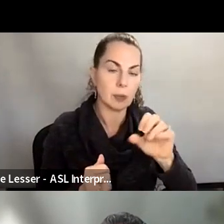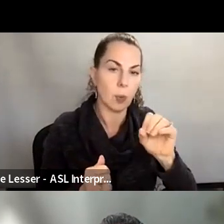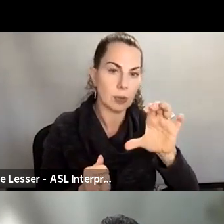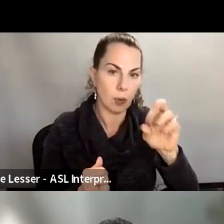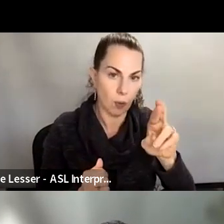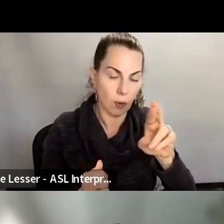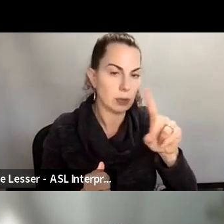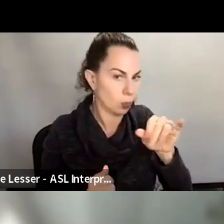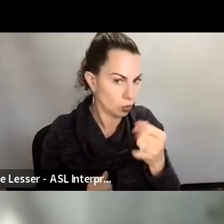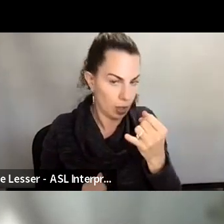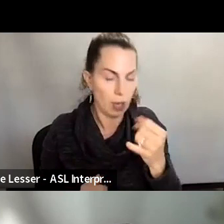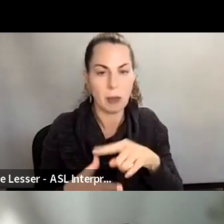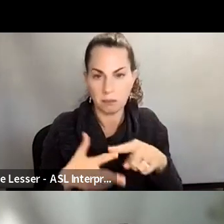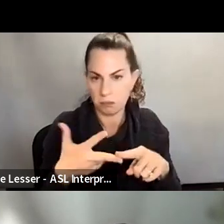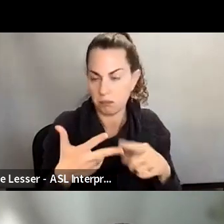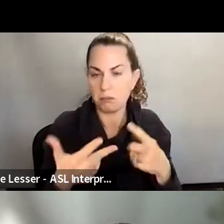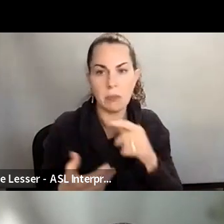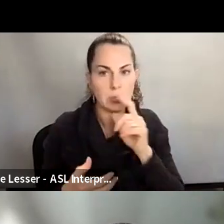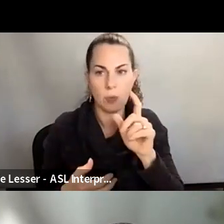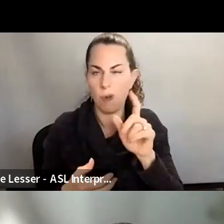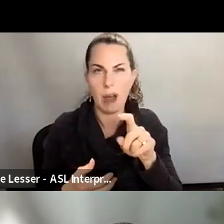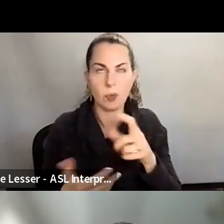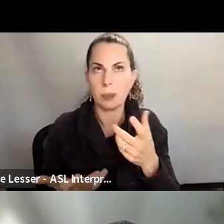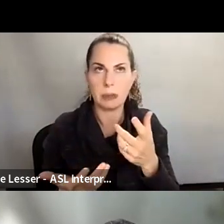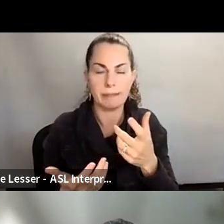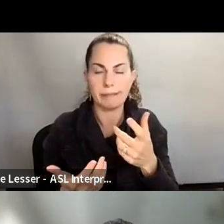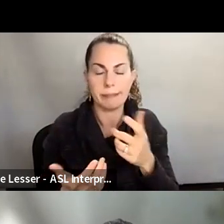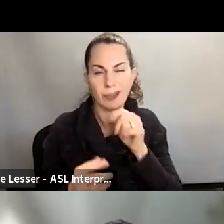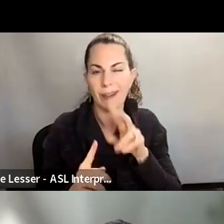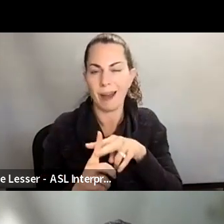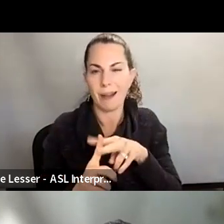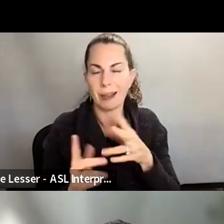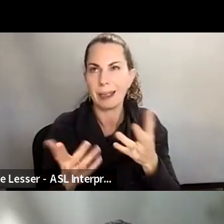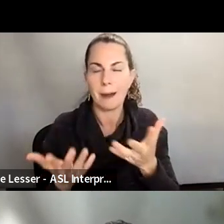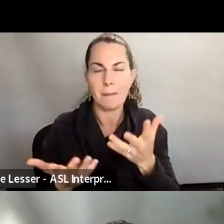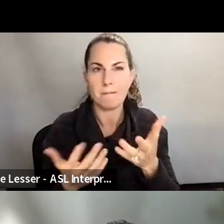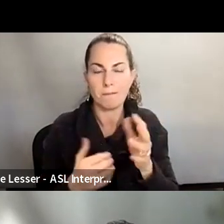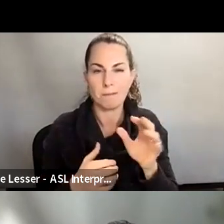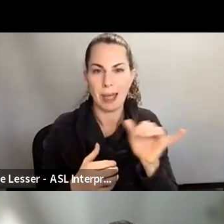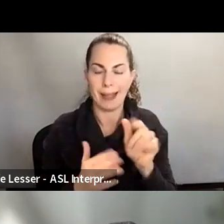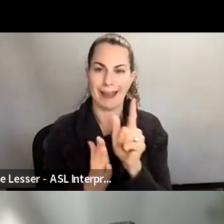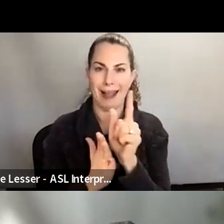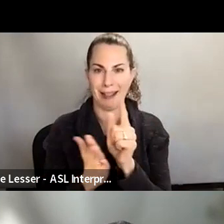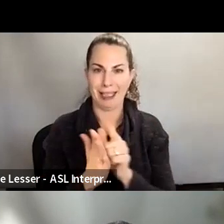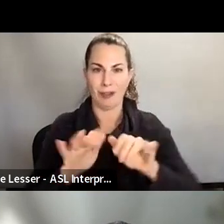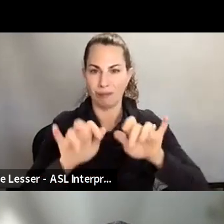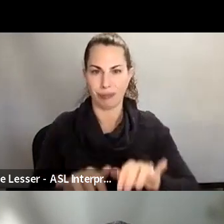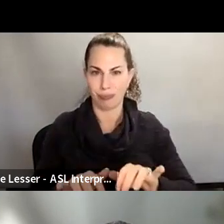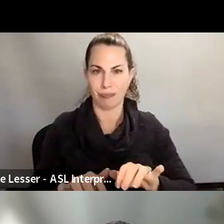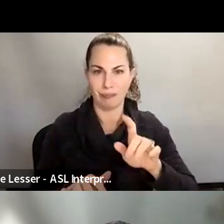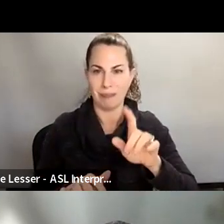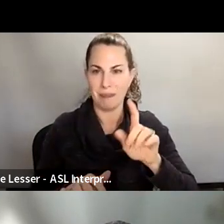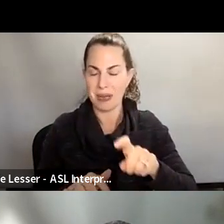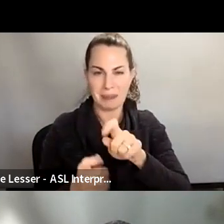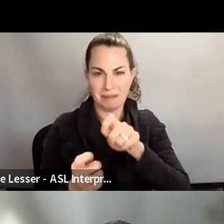Justice. They don't have to be these sort of, you're not filing a legal brief, and they can